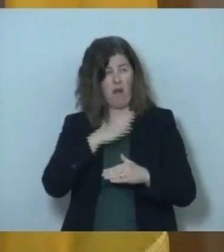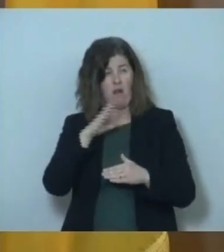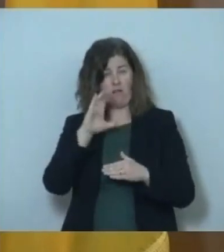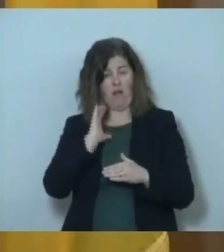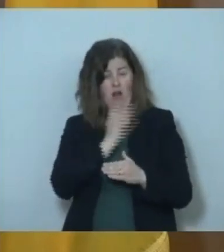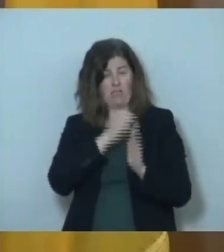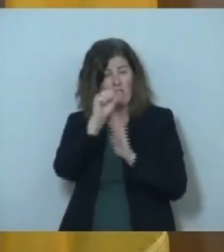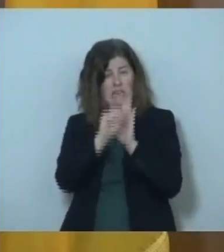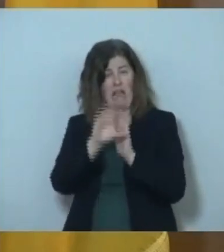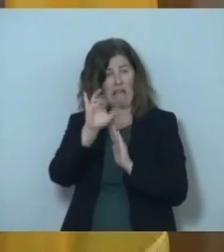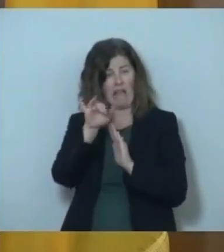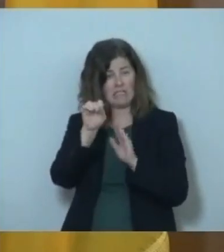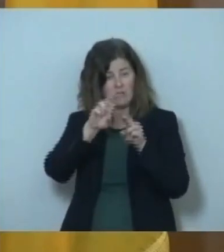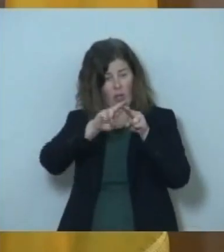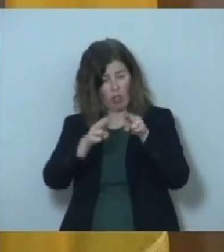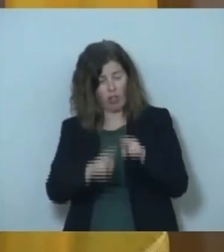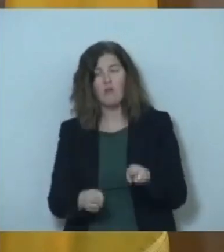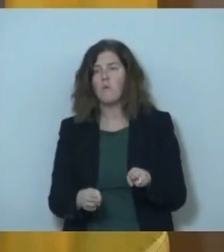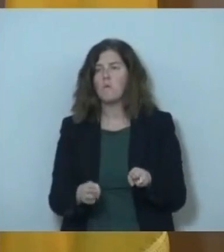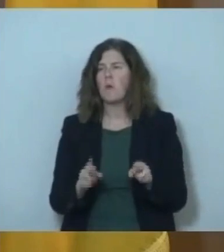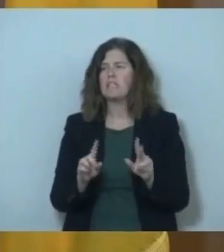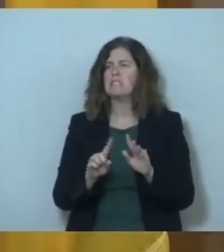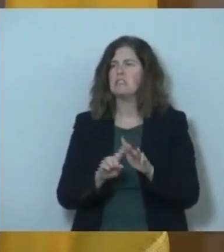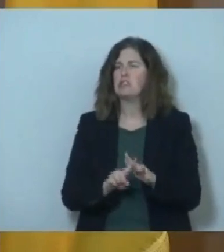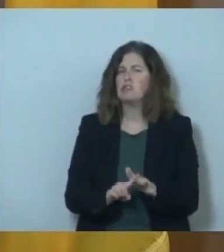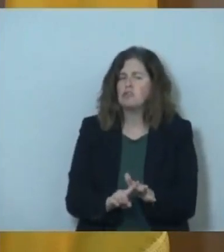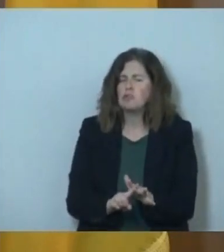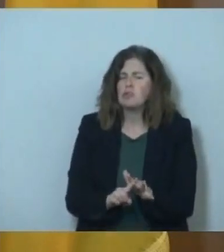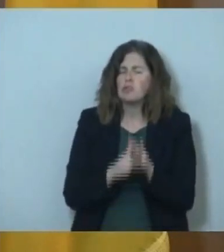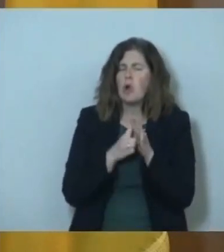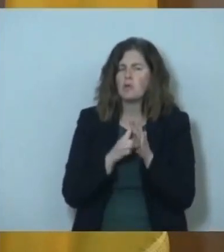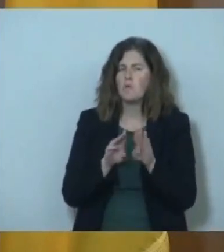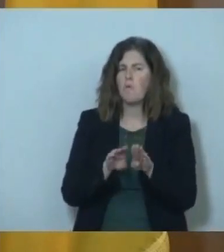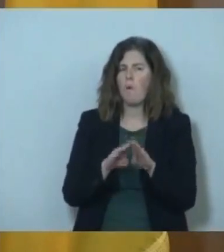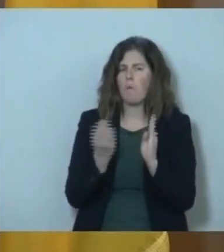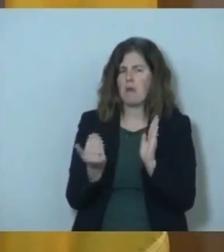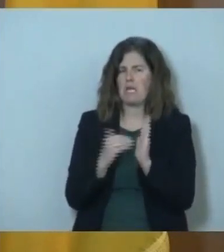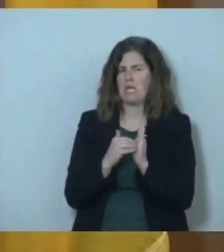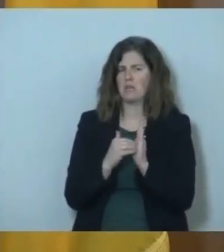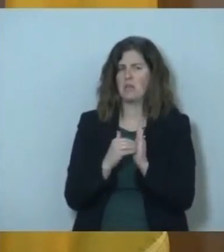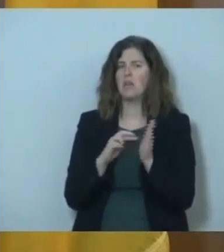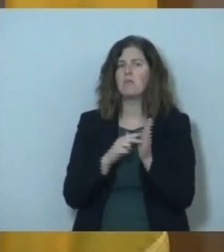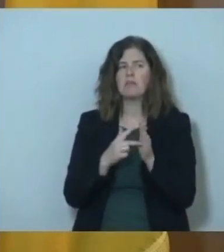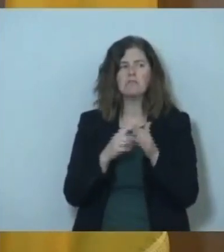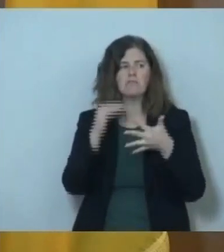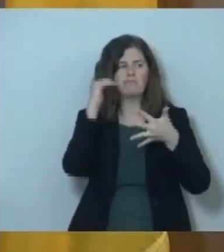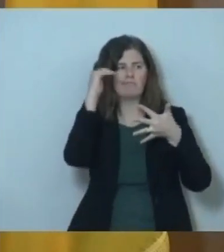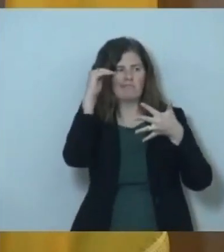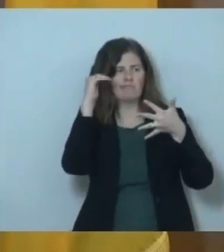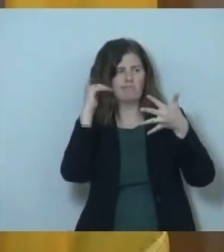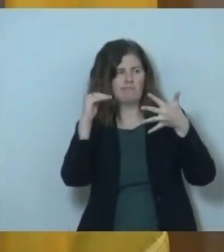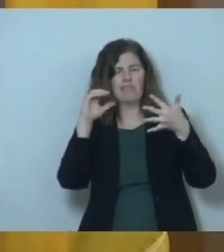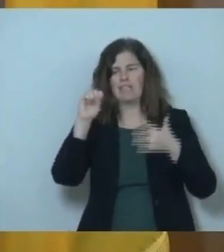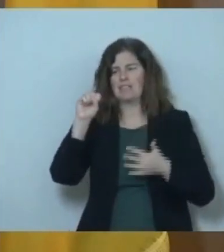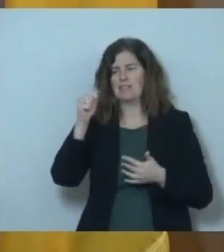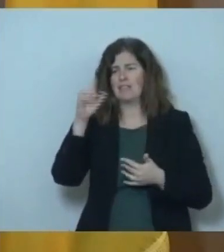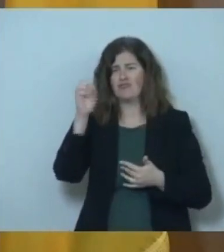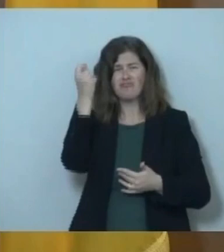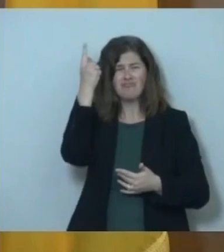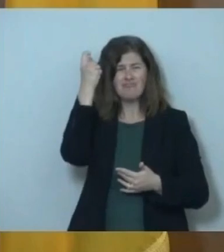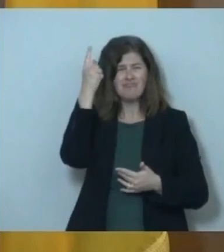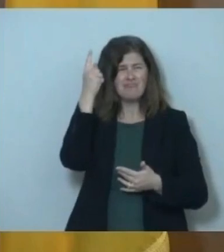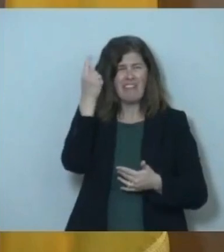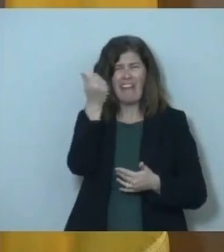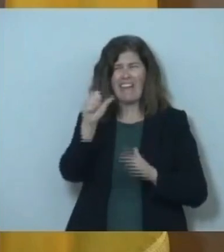can safely begin to reopen your economy. And that means it's staged. Well, no state met that, including New